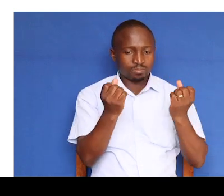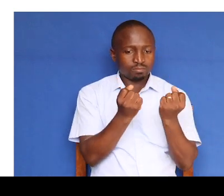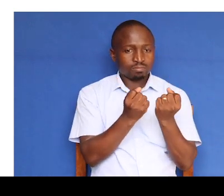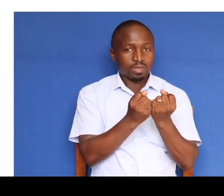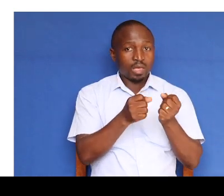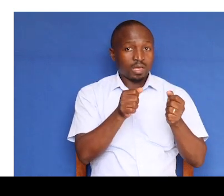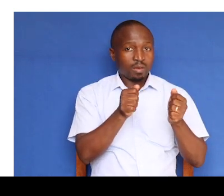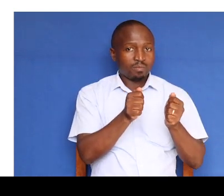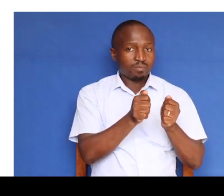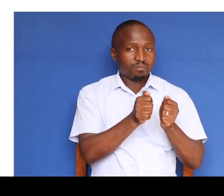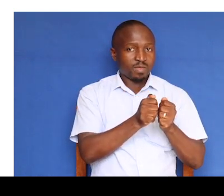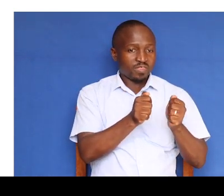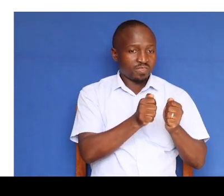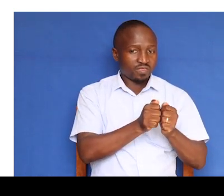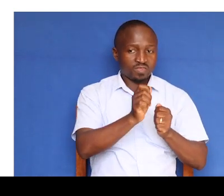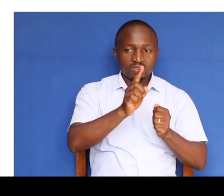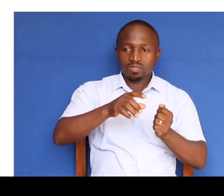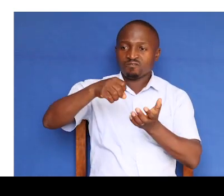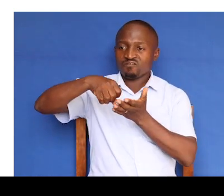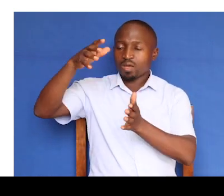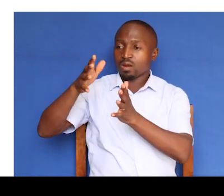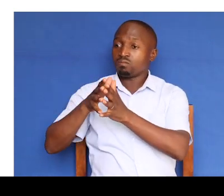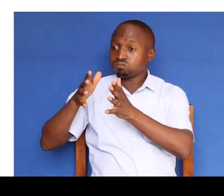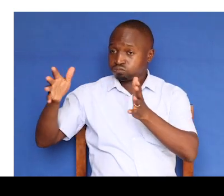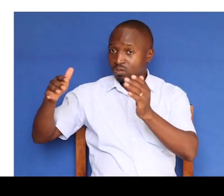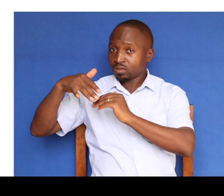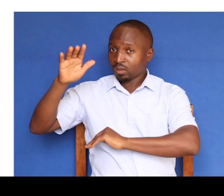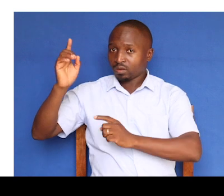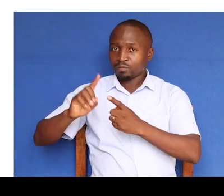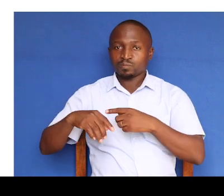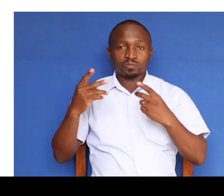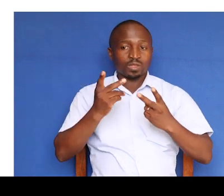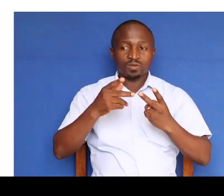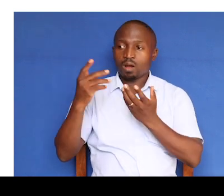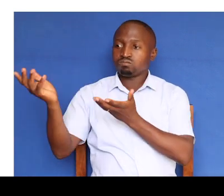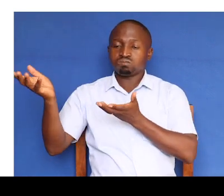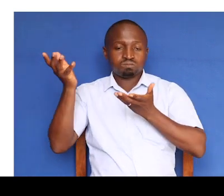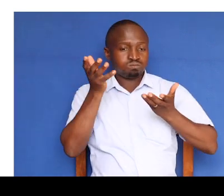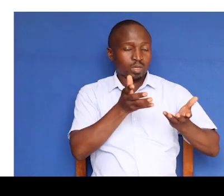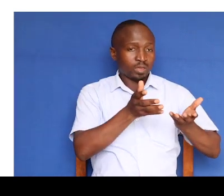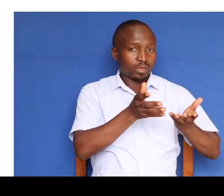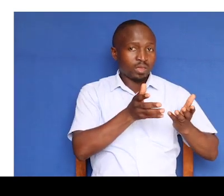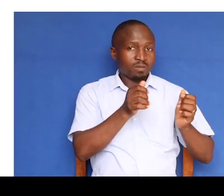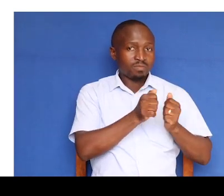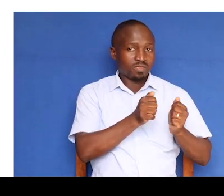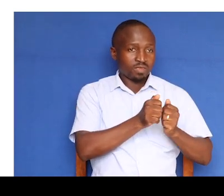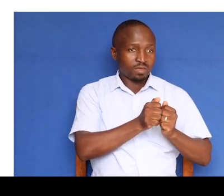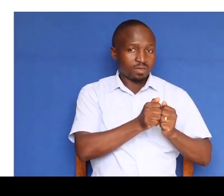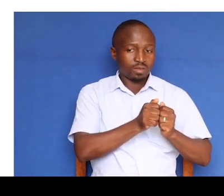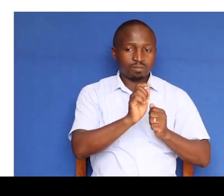commodity which has absolute advantage and import commodity which has